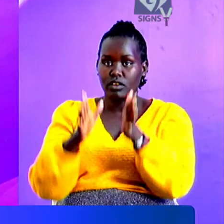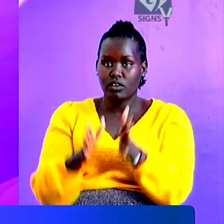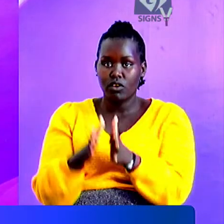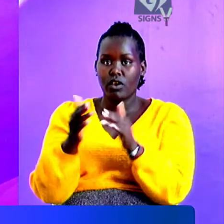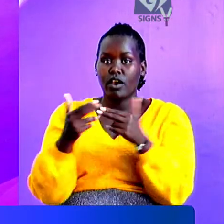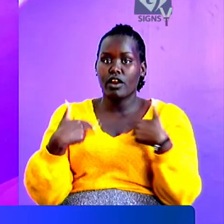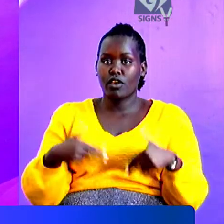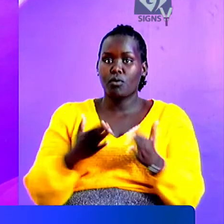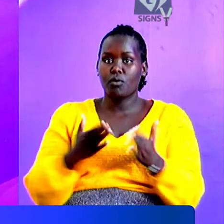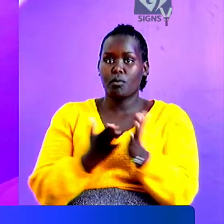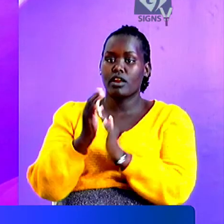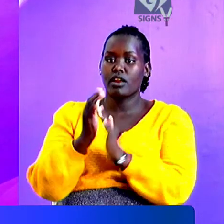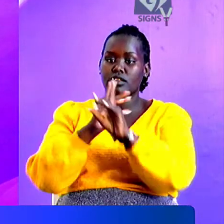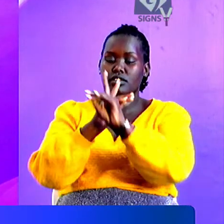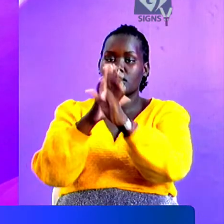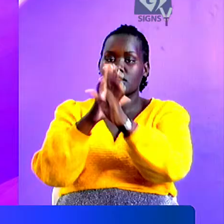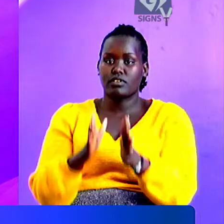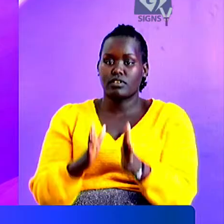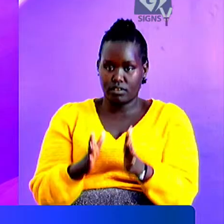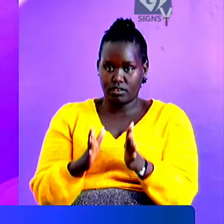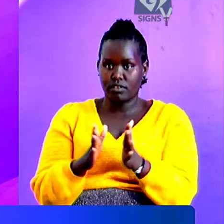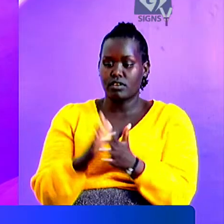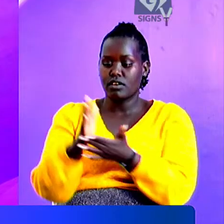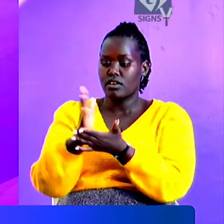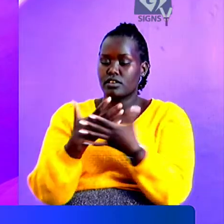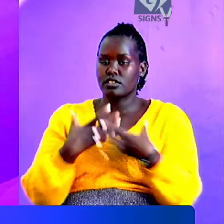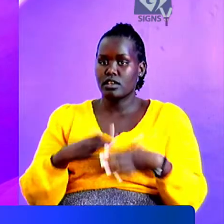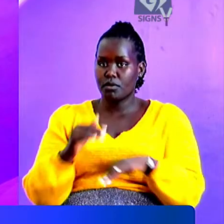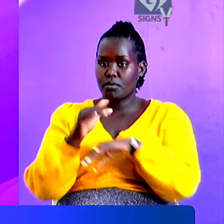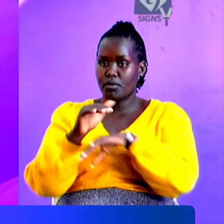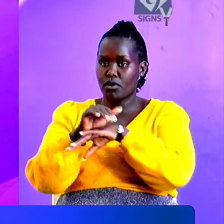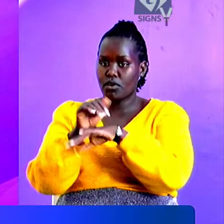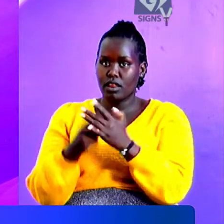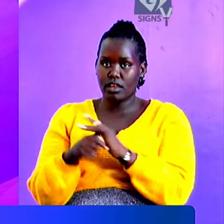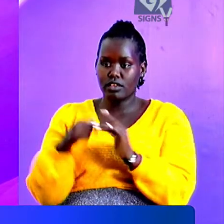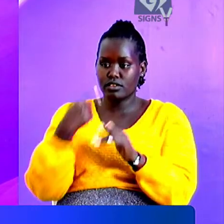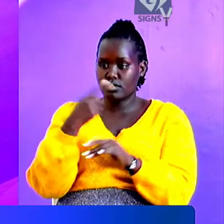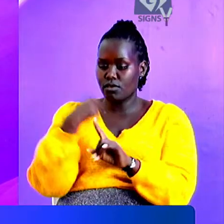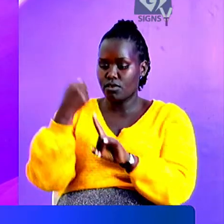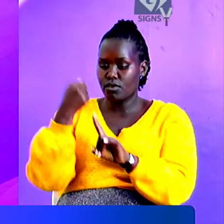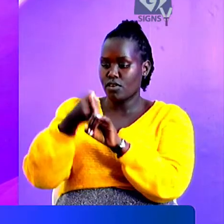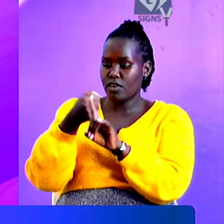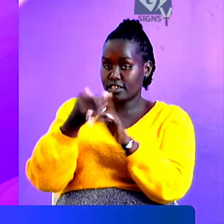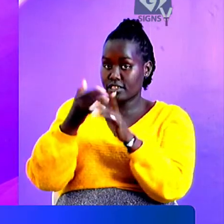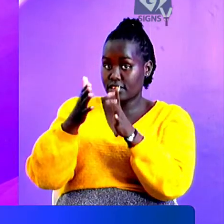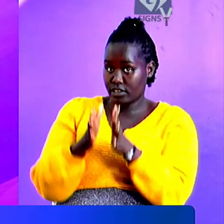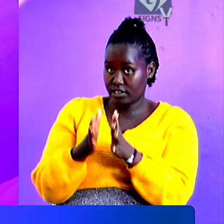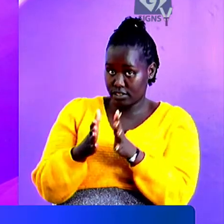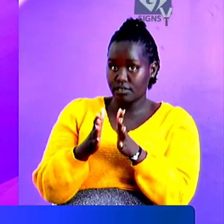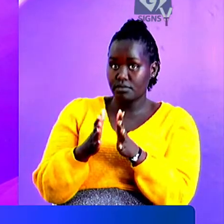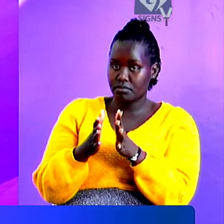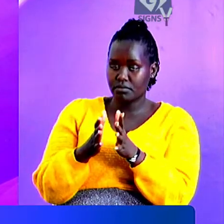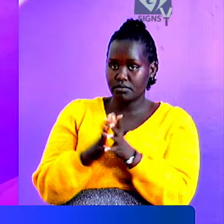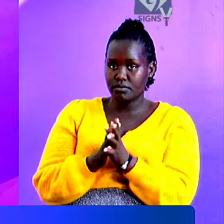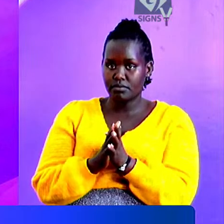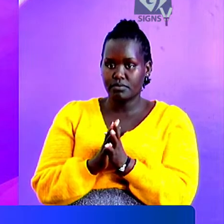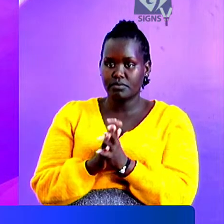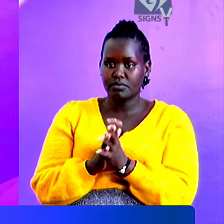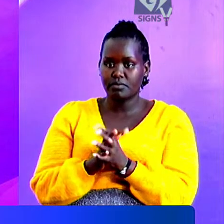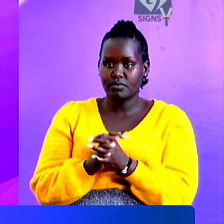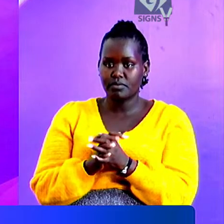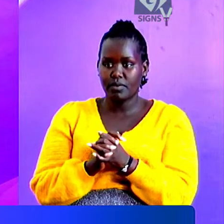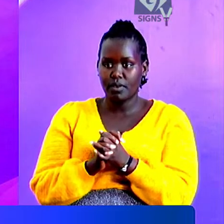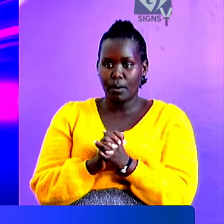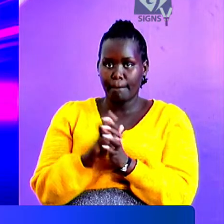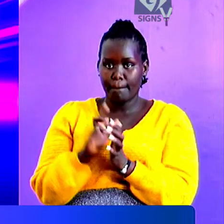rights defender. Some people like to call us activists. You're activists. Yeah. You're apparently not liked by a